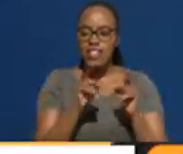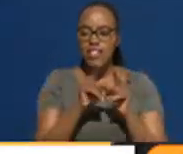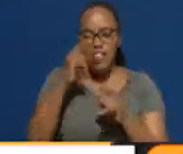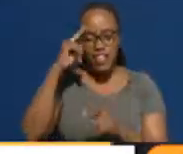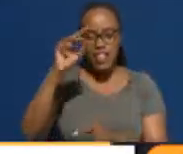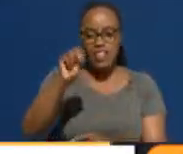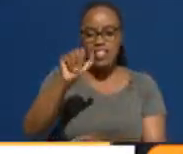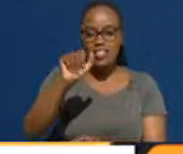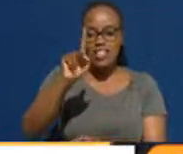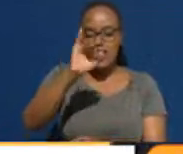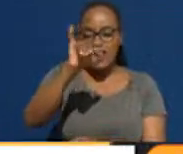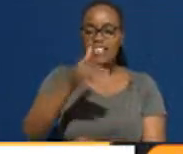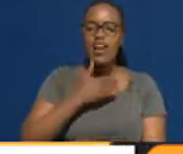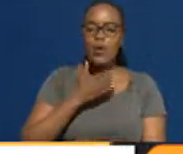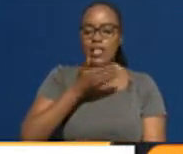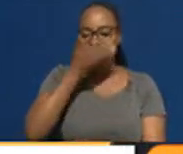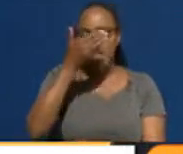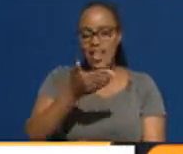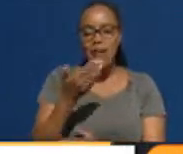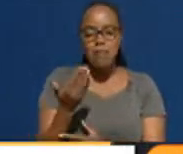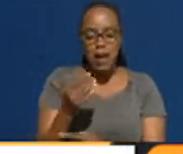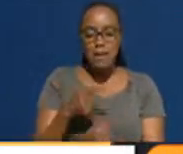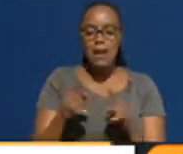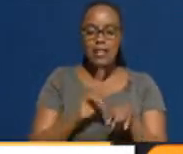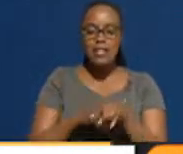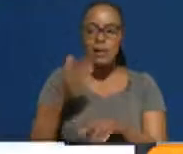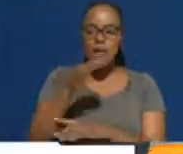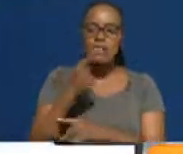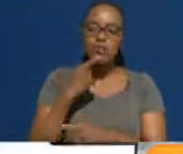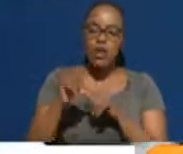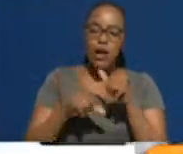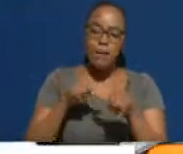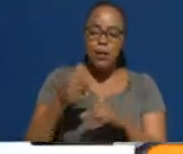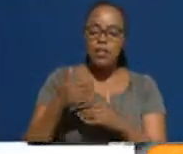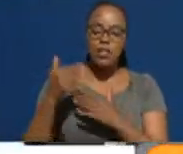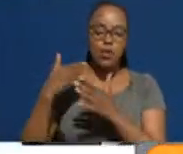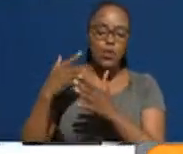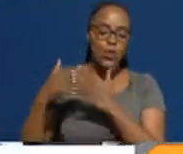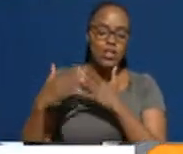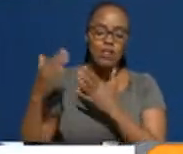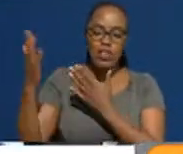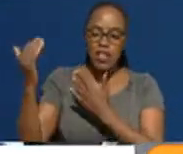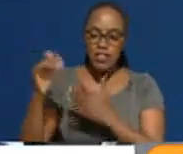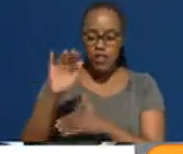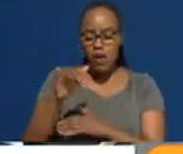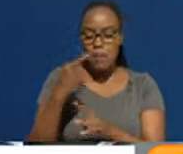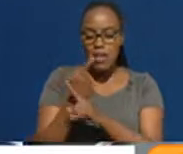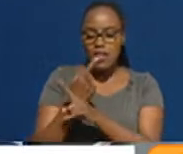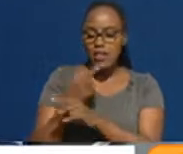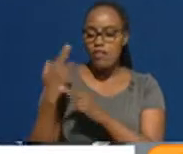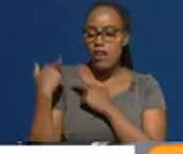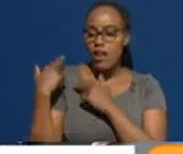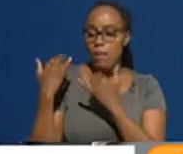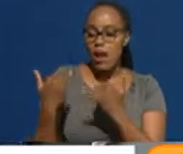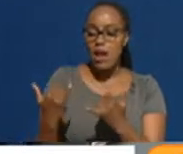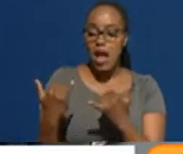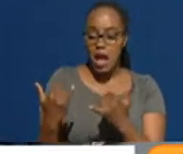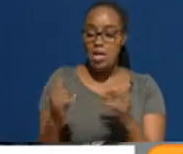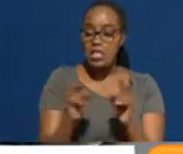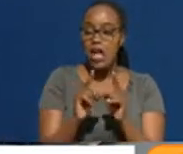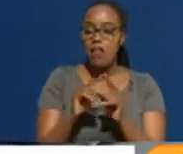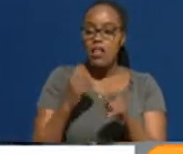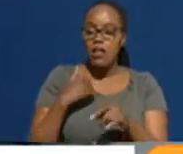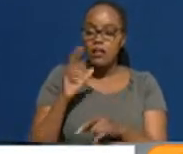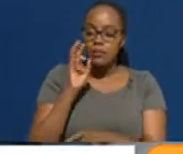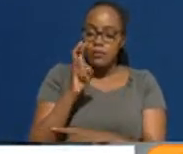least Sakaja doesn't want a right of reply at this moment. We come back, we talk a little bit about what they expect in their respective duties now as they